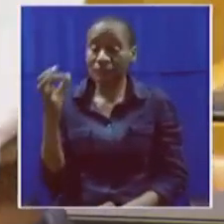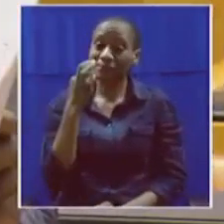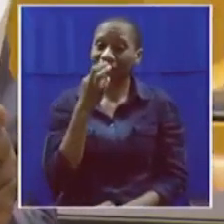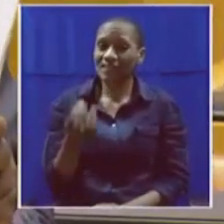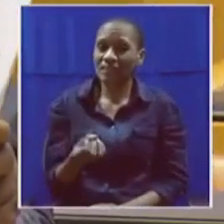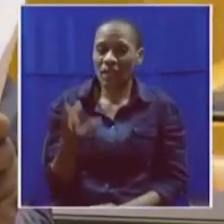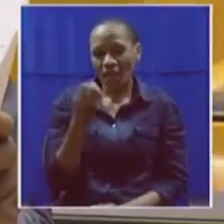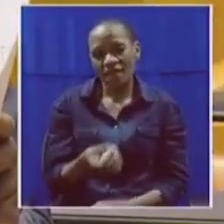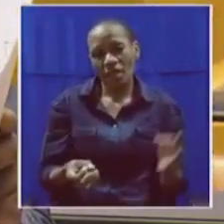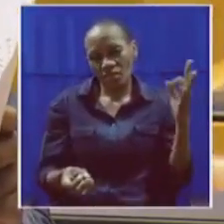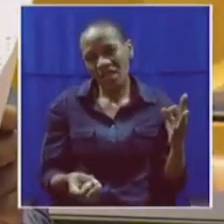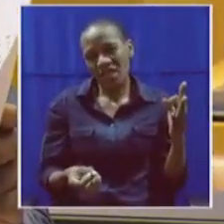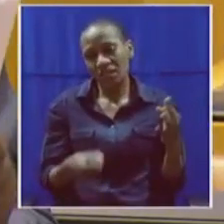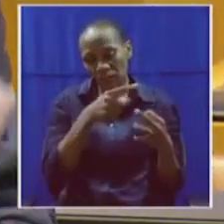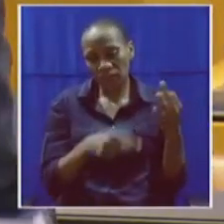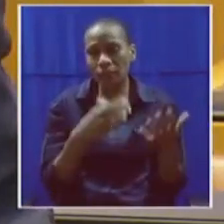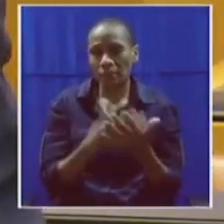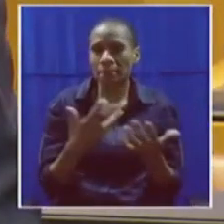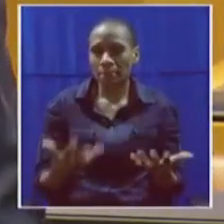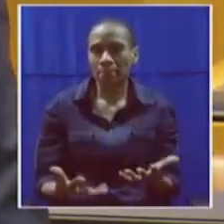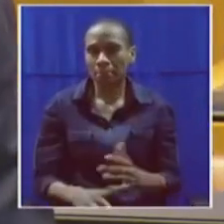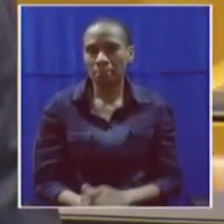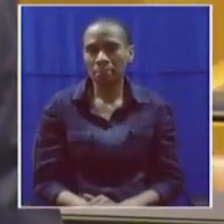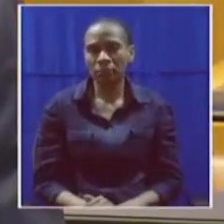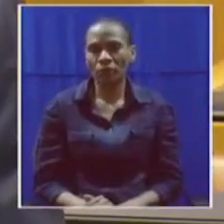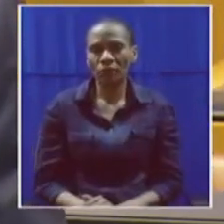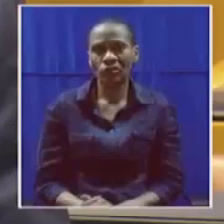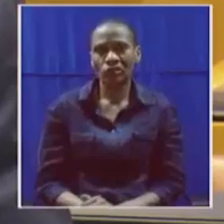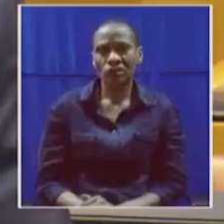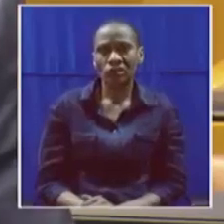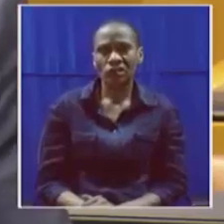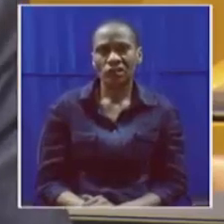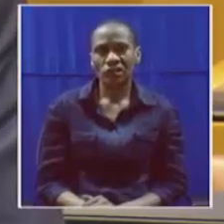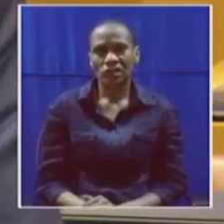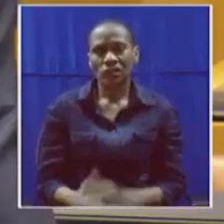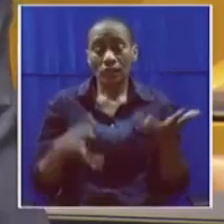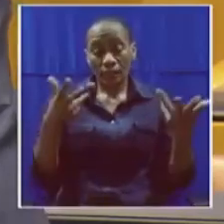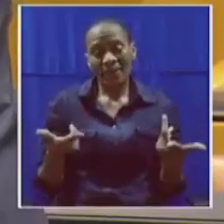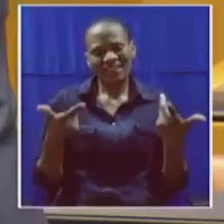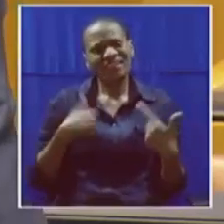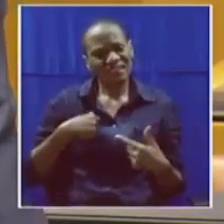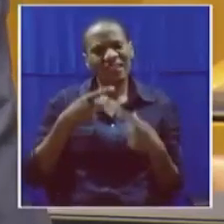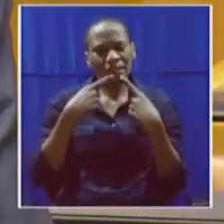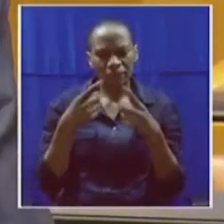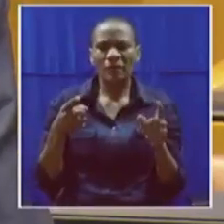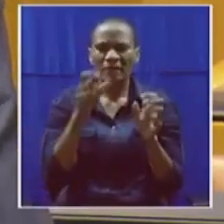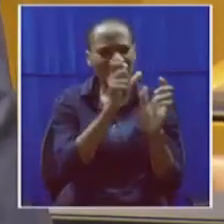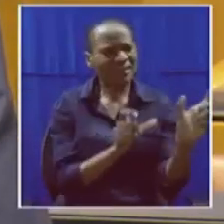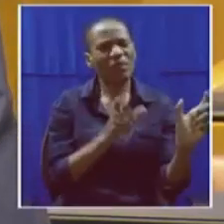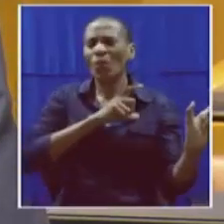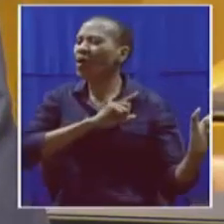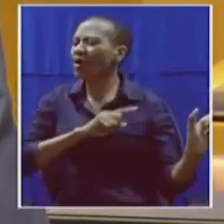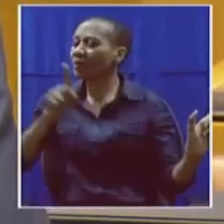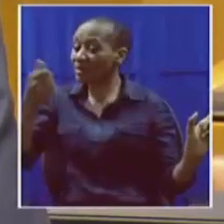many who attended. But you are hung up about Harvard because of your intellectual inferiority to